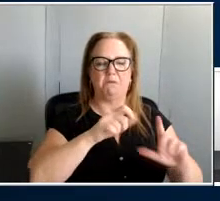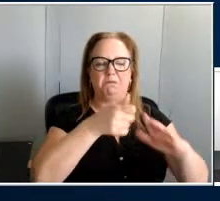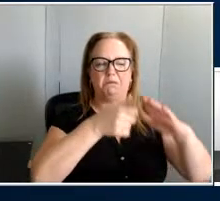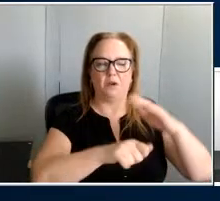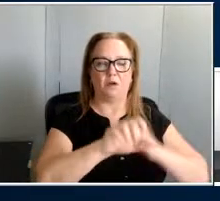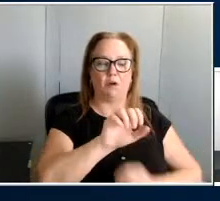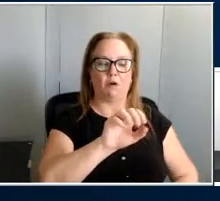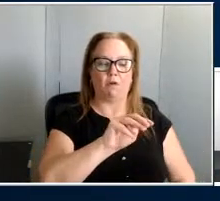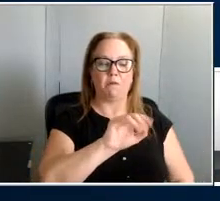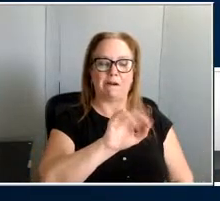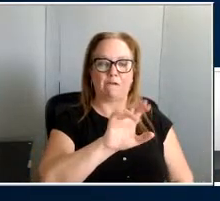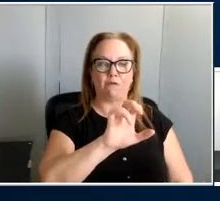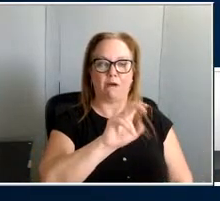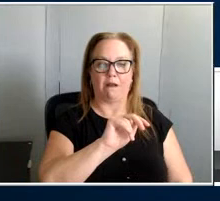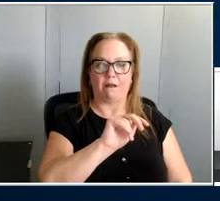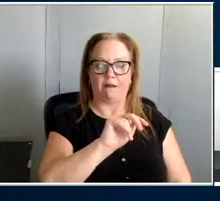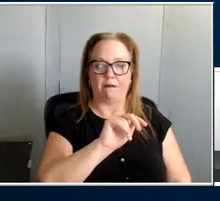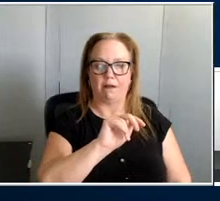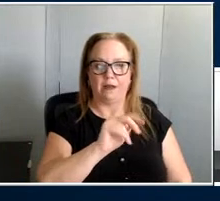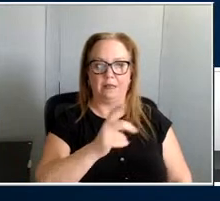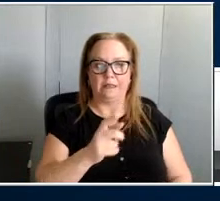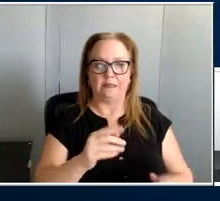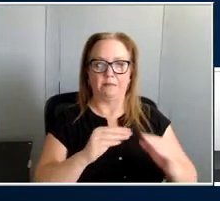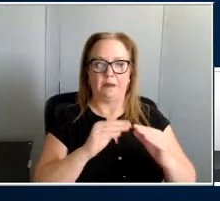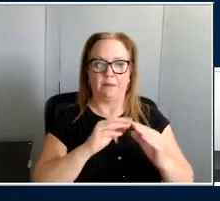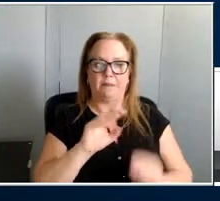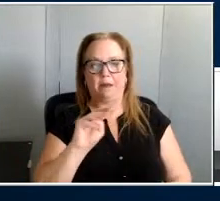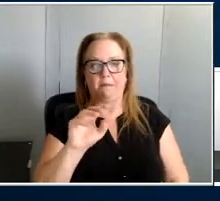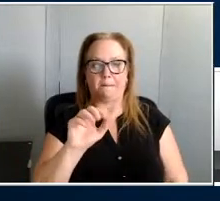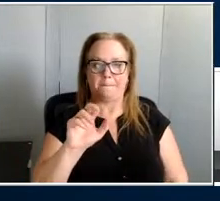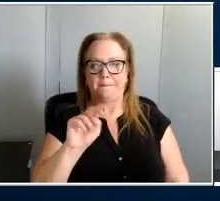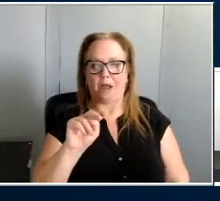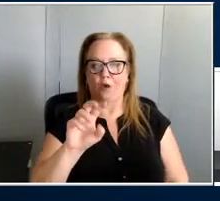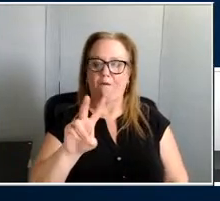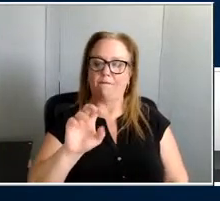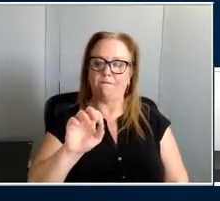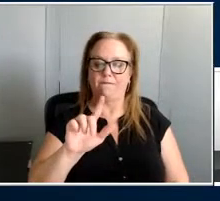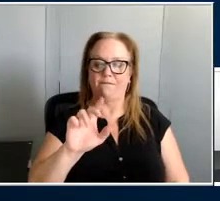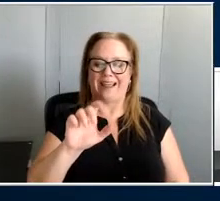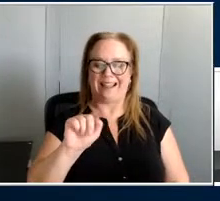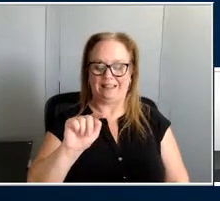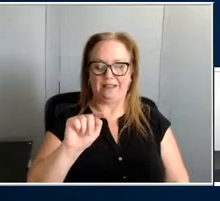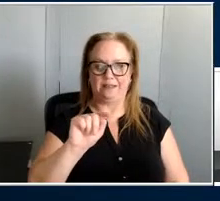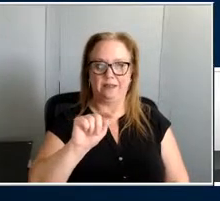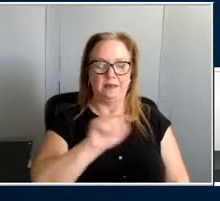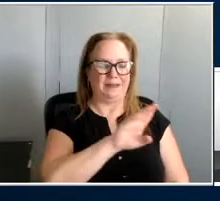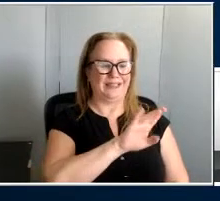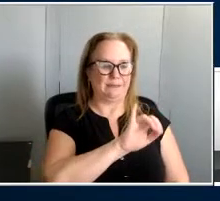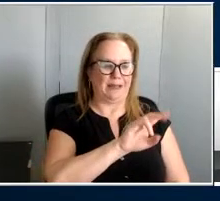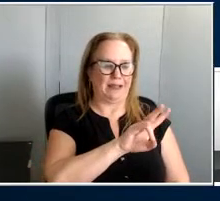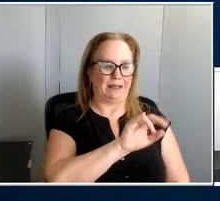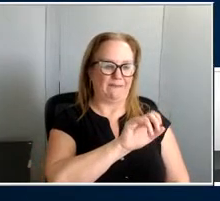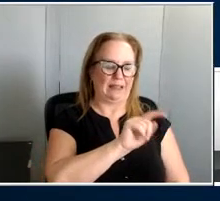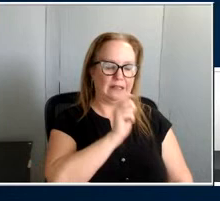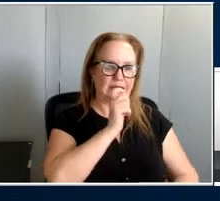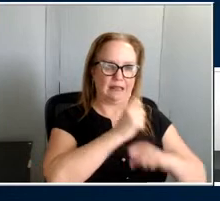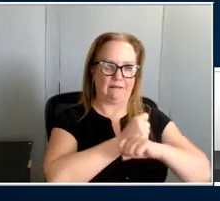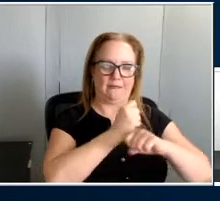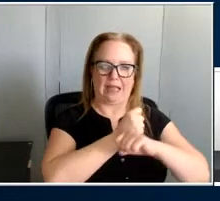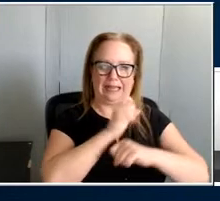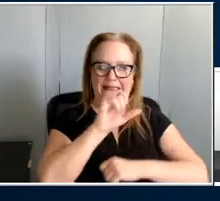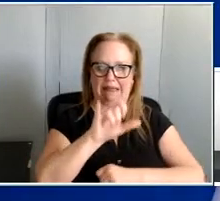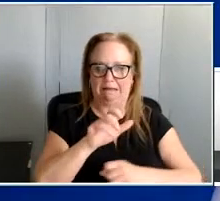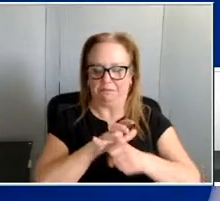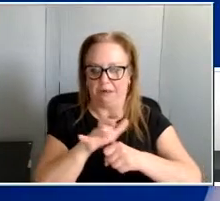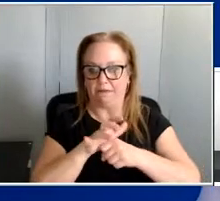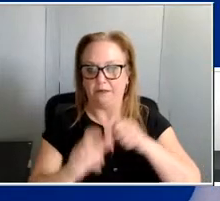went so far as to say, you know, maybe we need more of a monovalent vaccine because the current bivalent doesn't look all that great against XBB. Talk to us. Yeah,